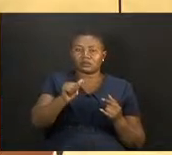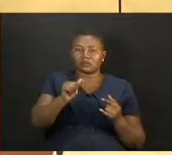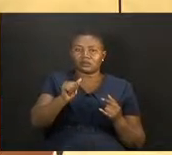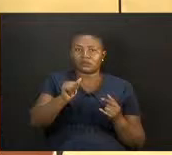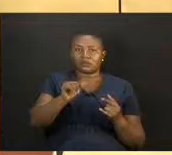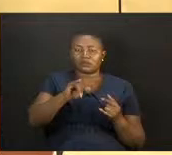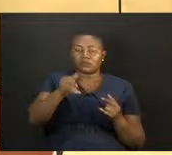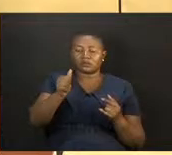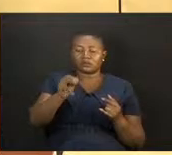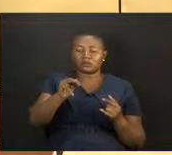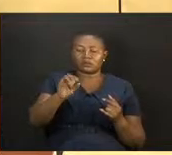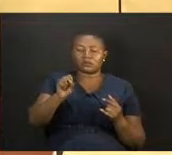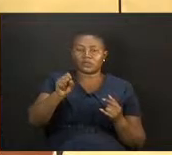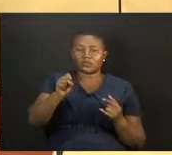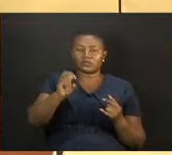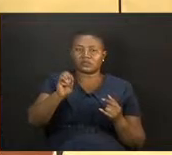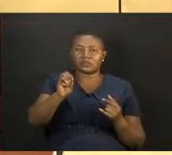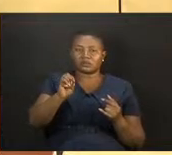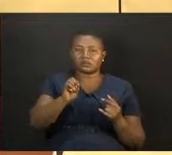XI,